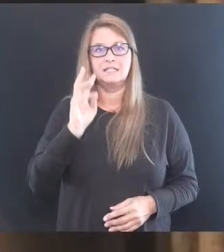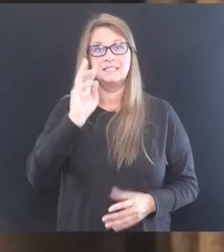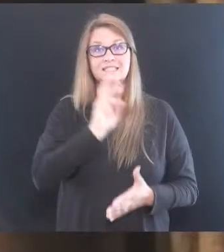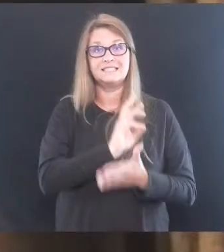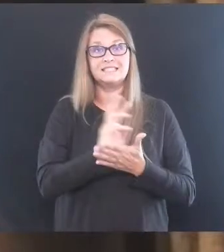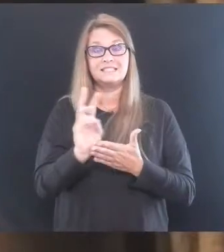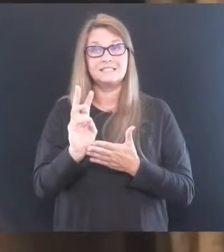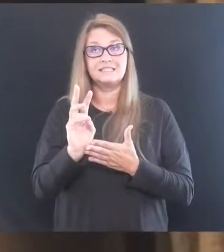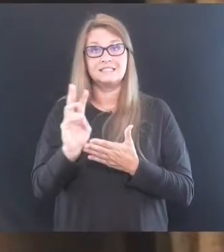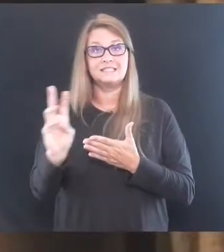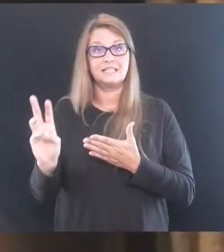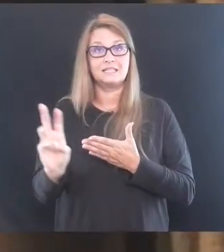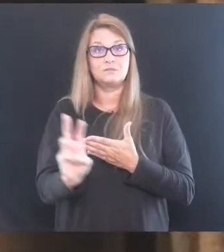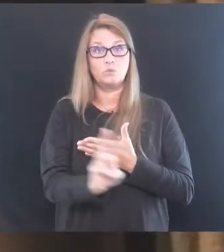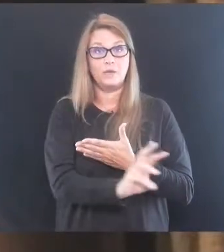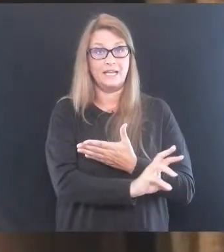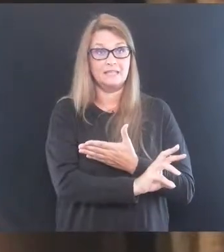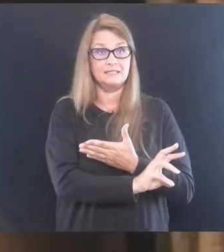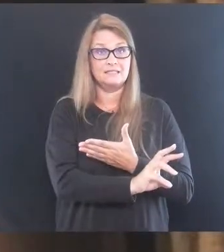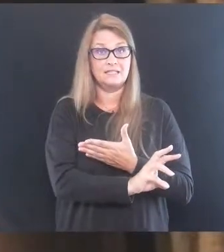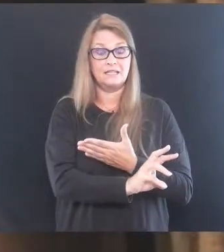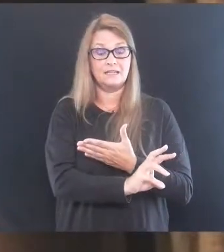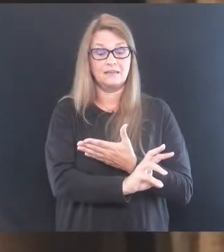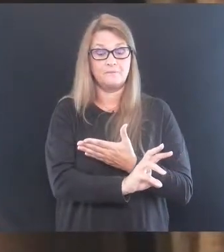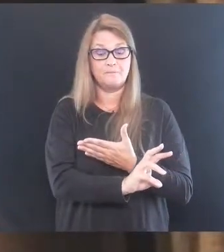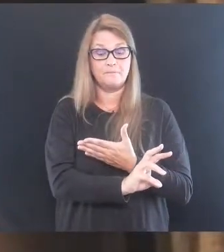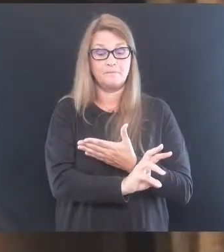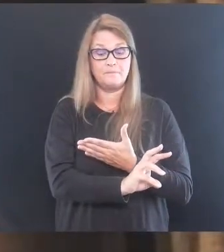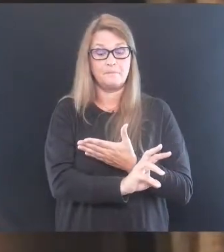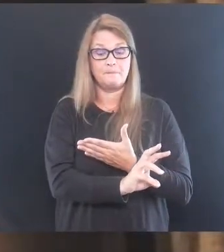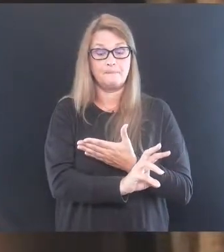weeks after